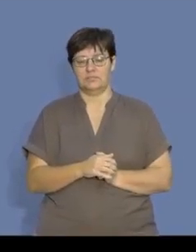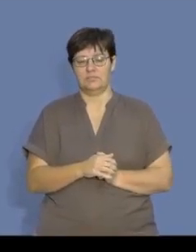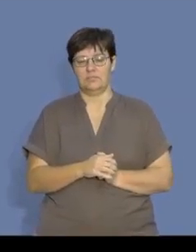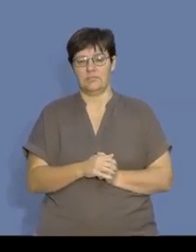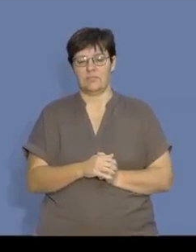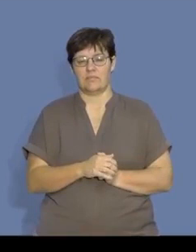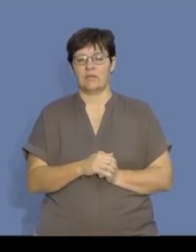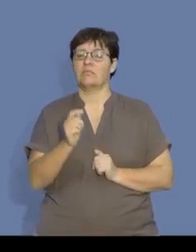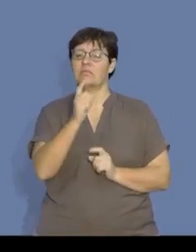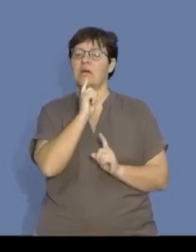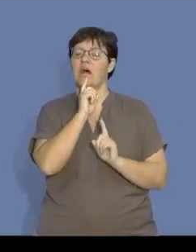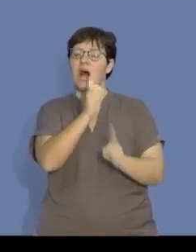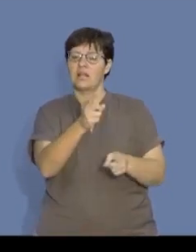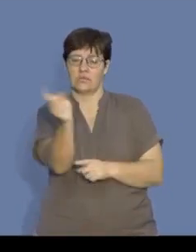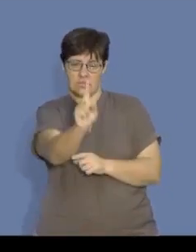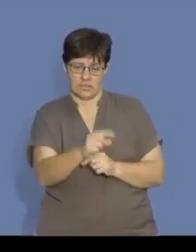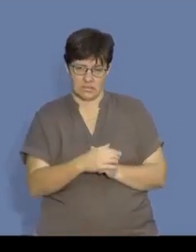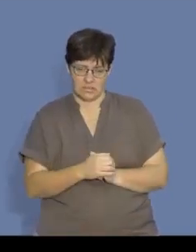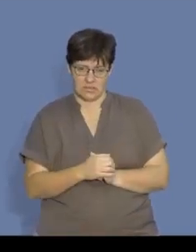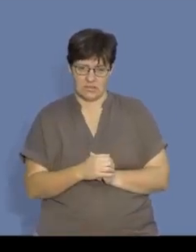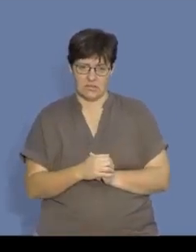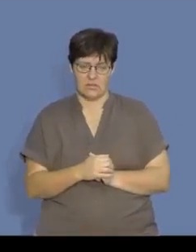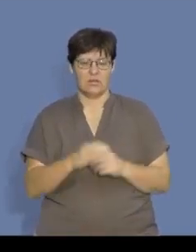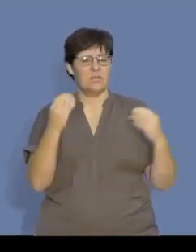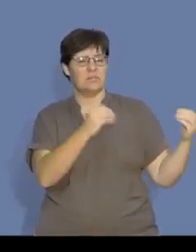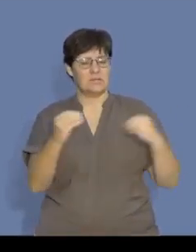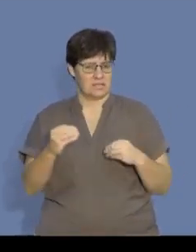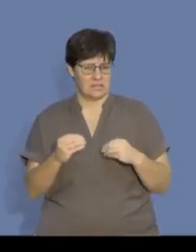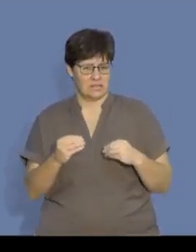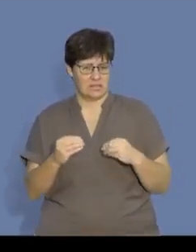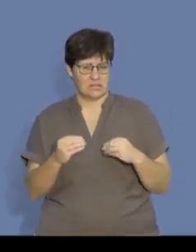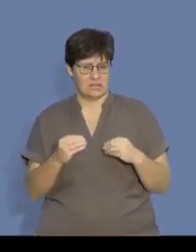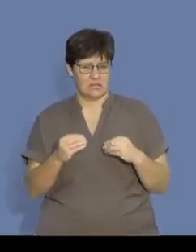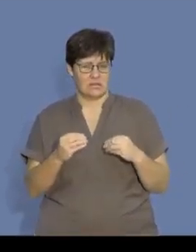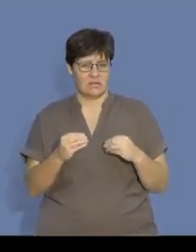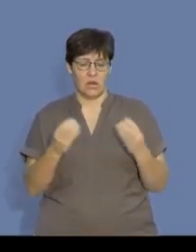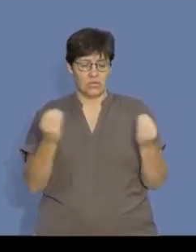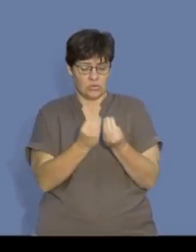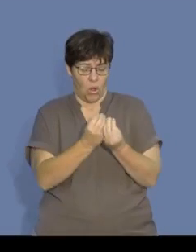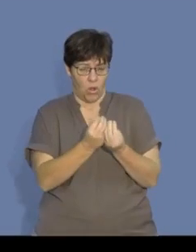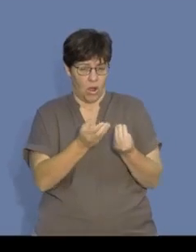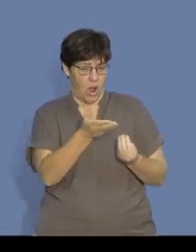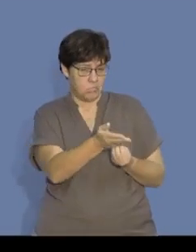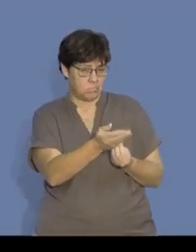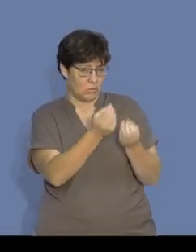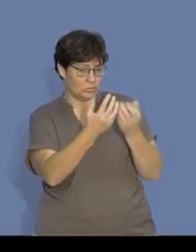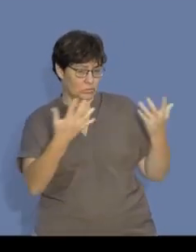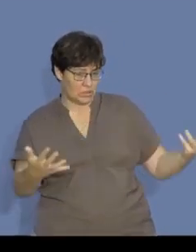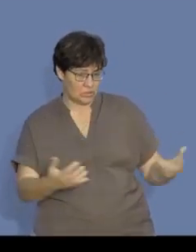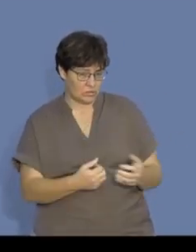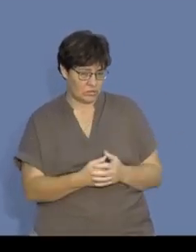next question wants us to answer the following. Is the business keeping too much of